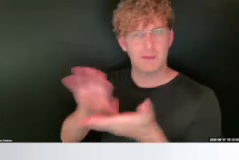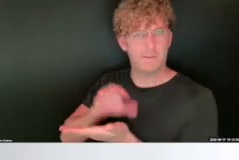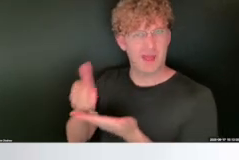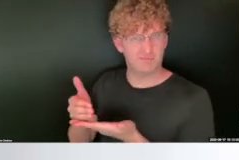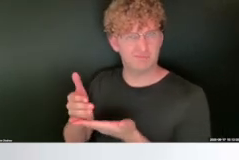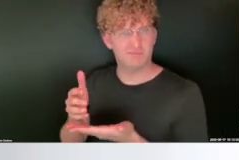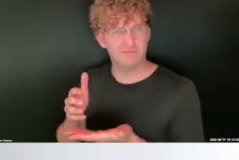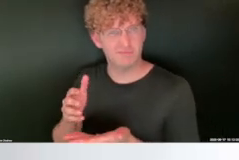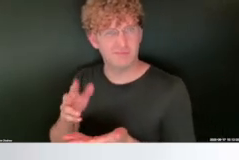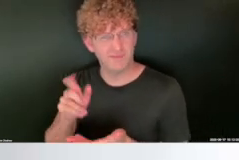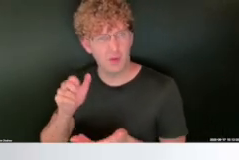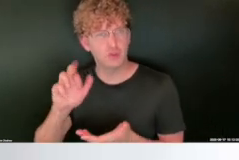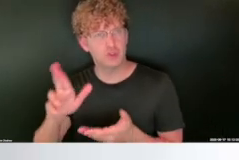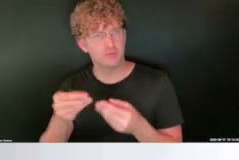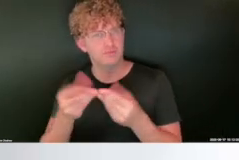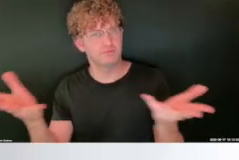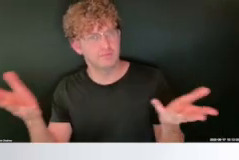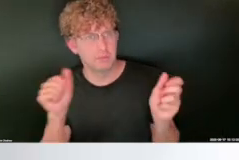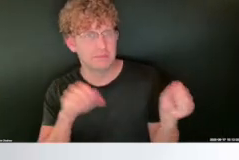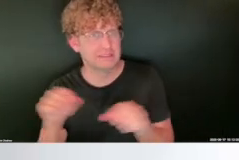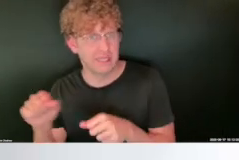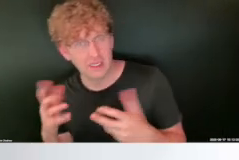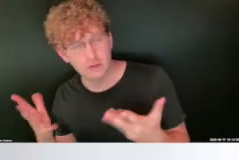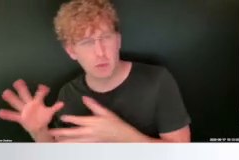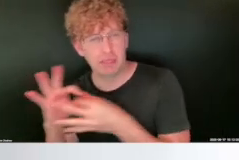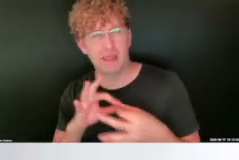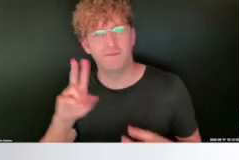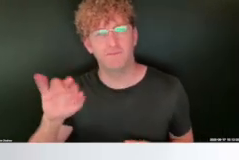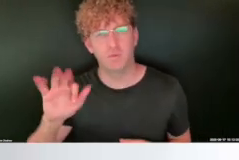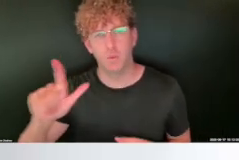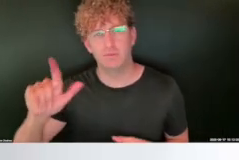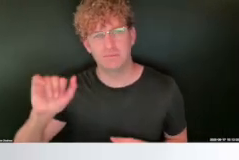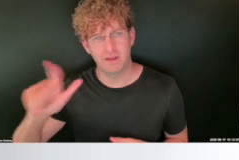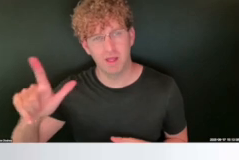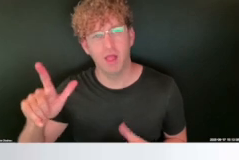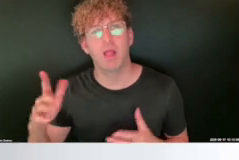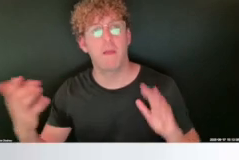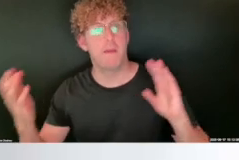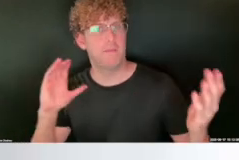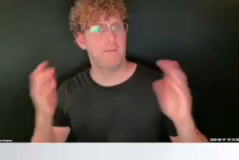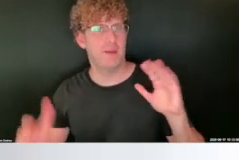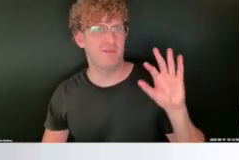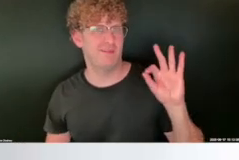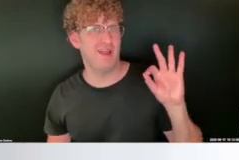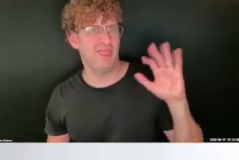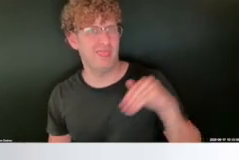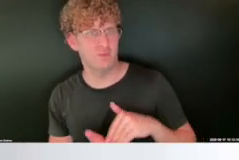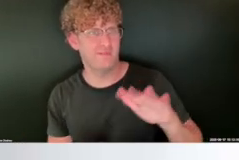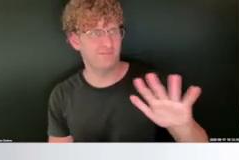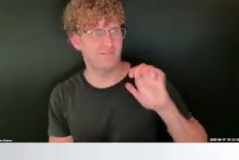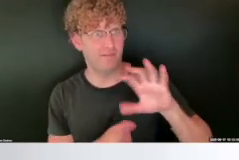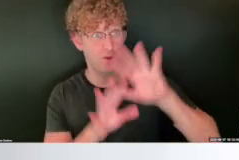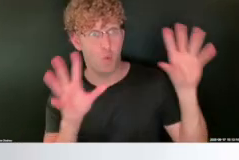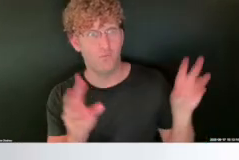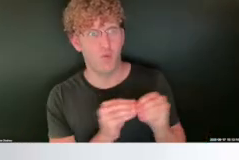being delivered as it relates to fuel cell, compared to 9,500 of the overall program.